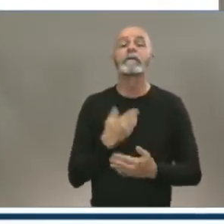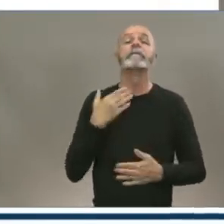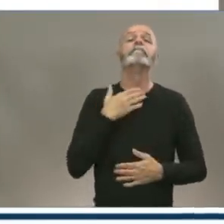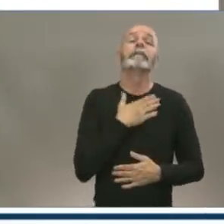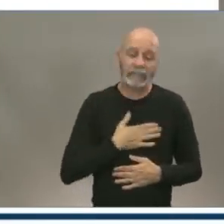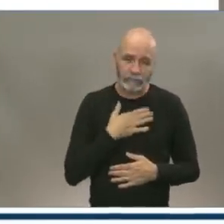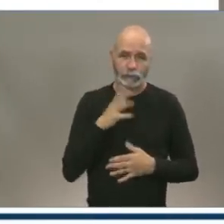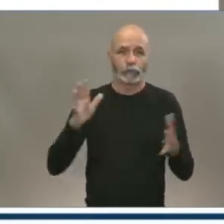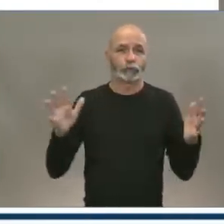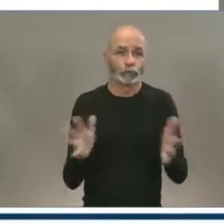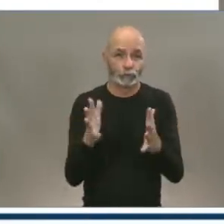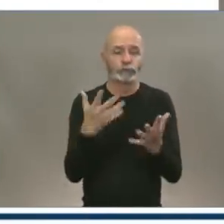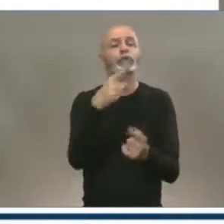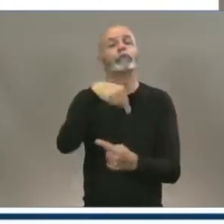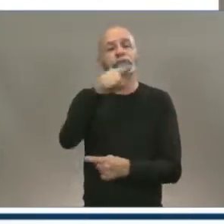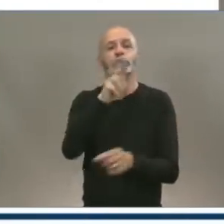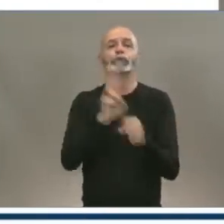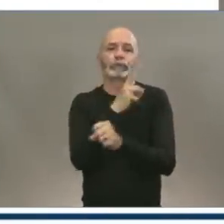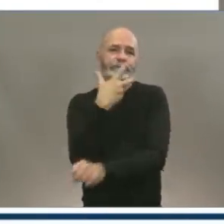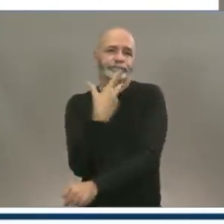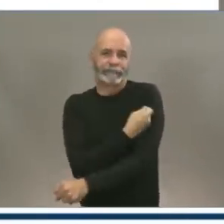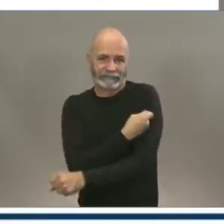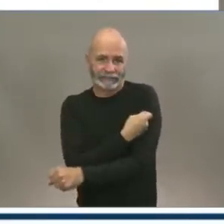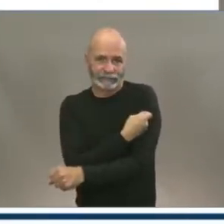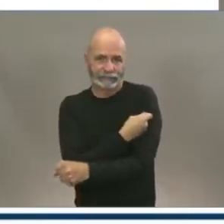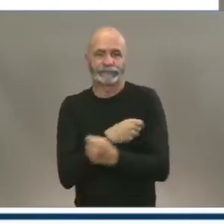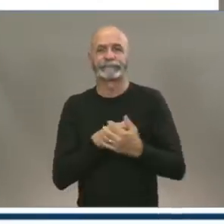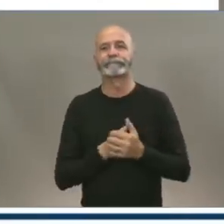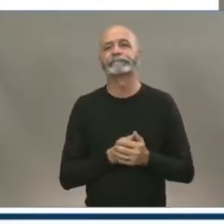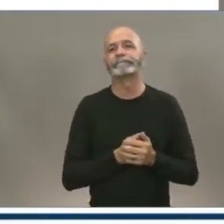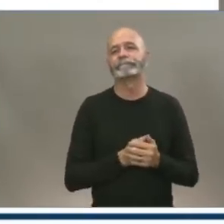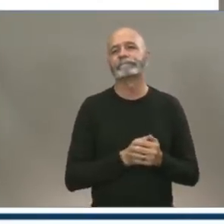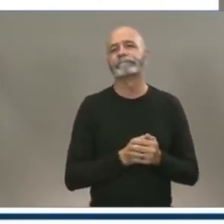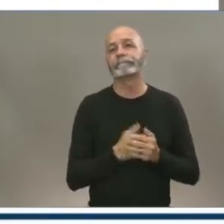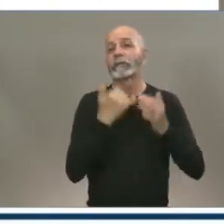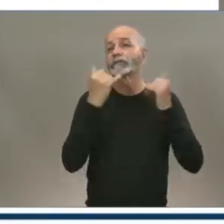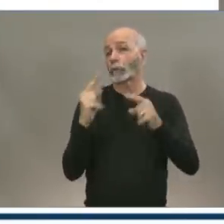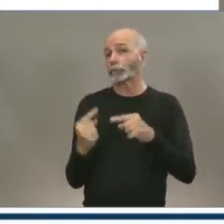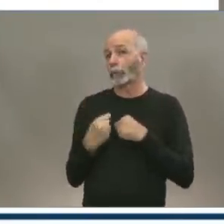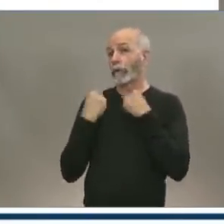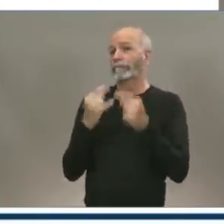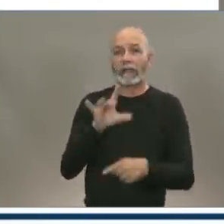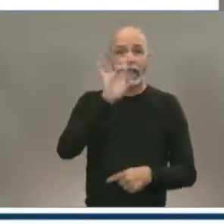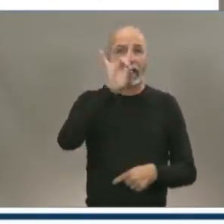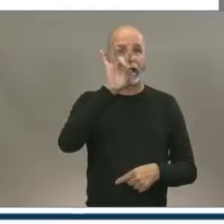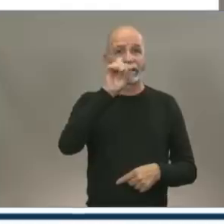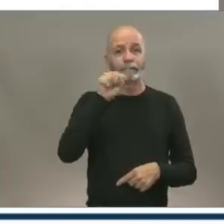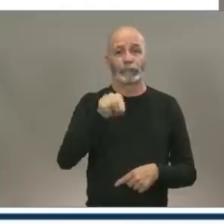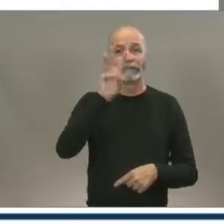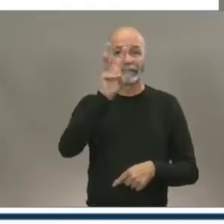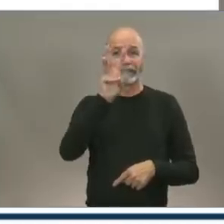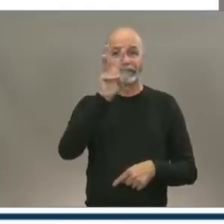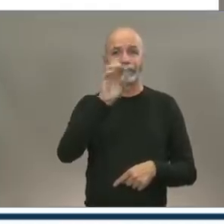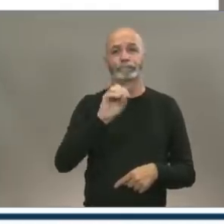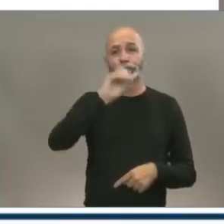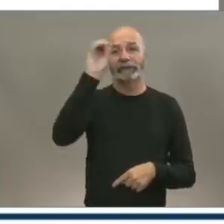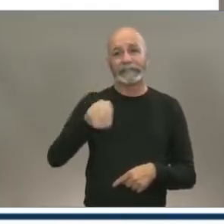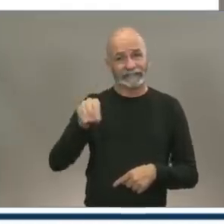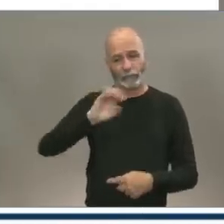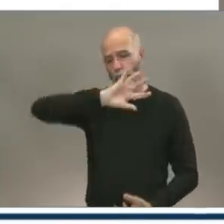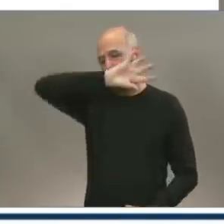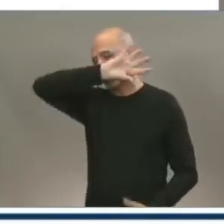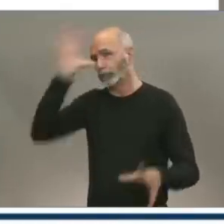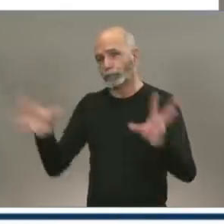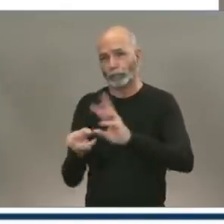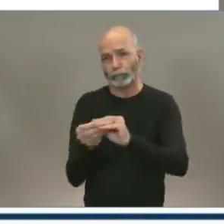to say that today, our official number, we have passed. We're at 80.6% of the total